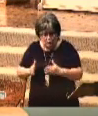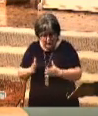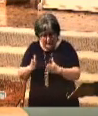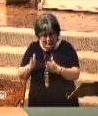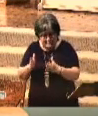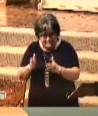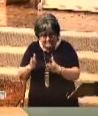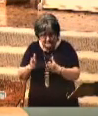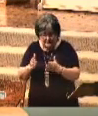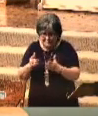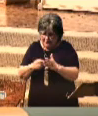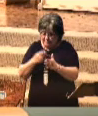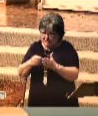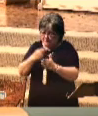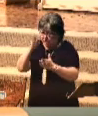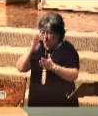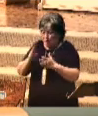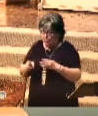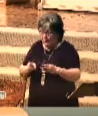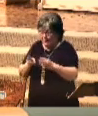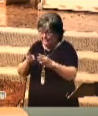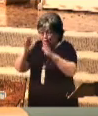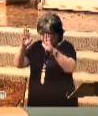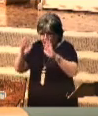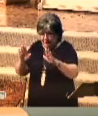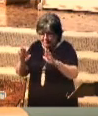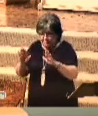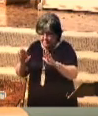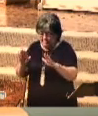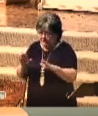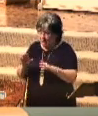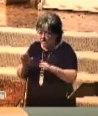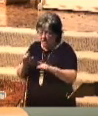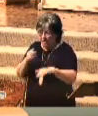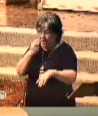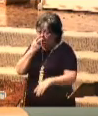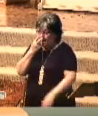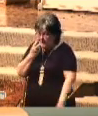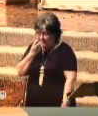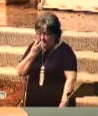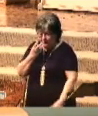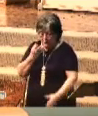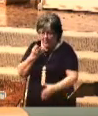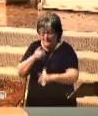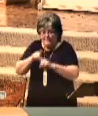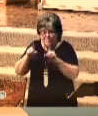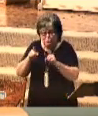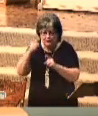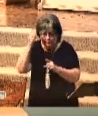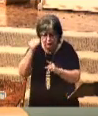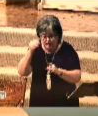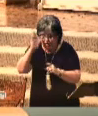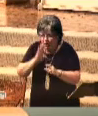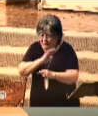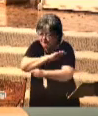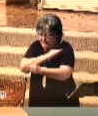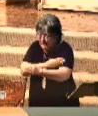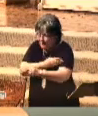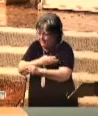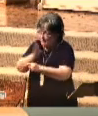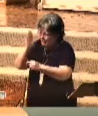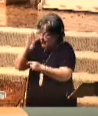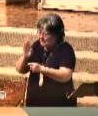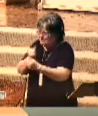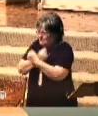God's ways are sometimes miraculous and they're unbelievable. But you experience God's power. You experience God's